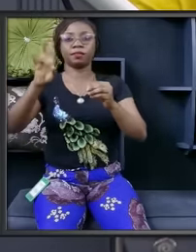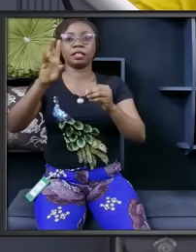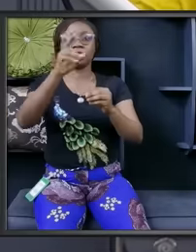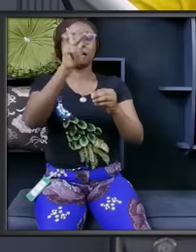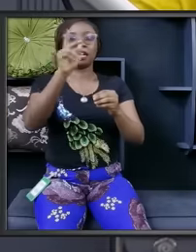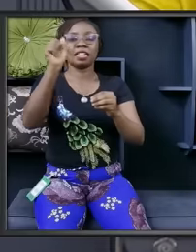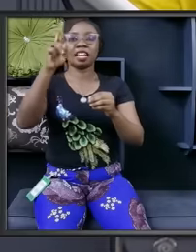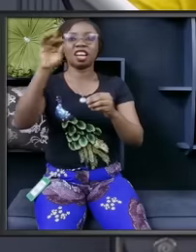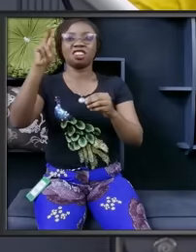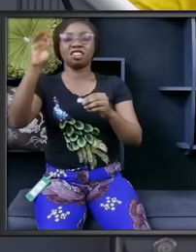Kaliki Road, mm-hmm. Abakliki. Which year?